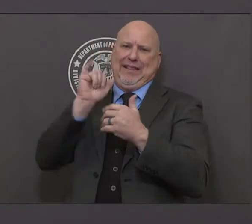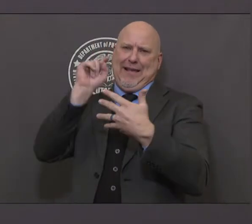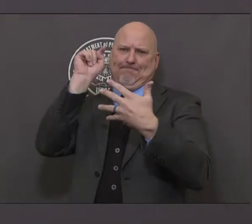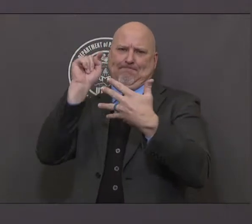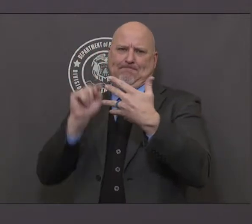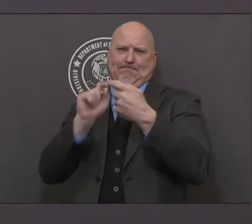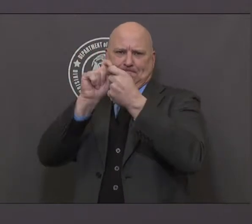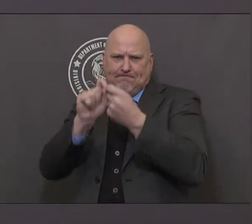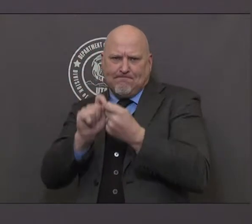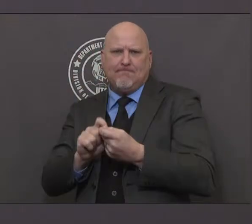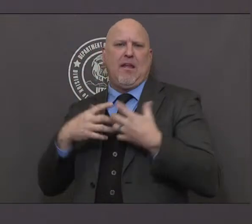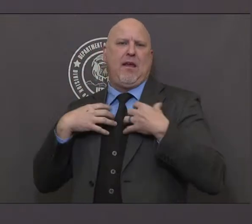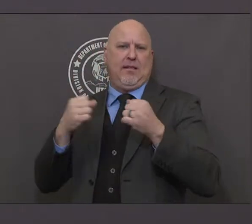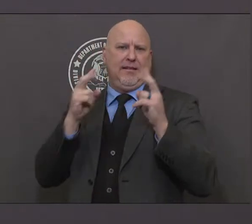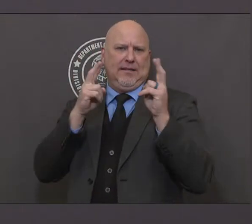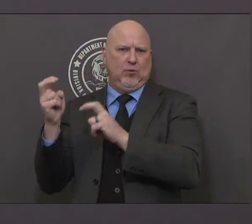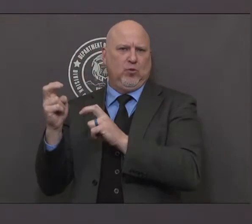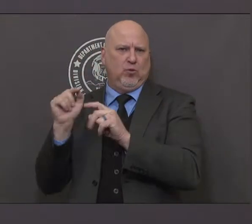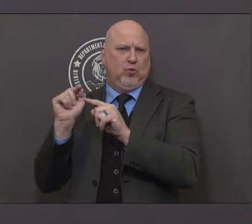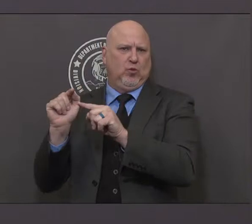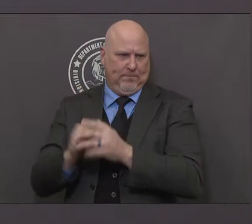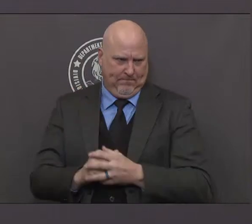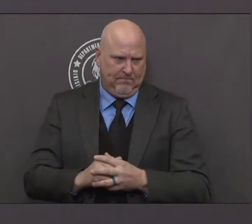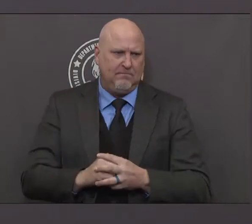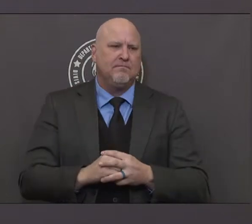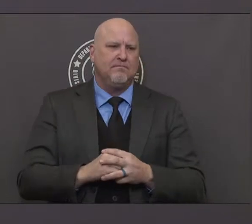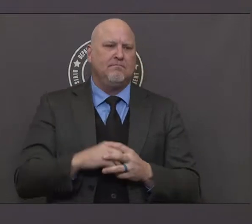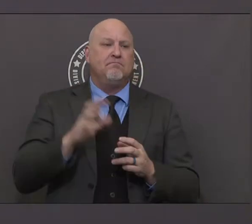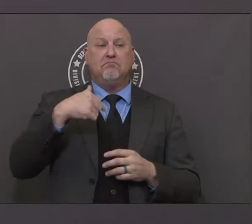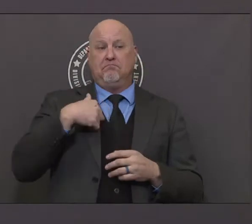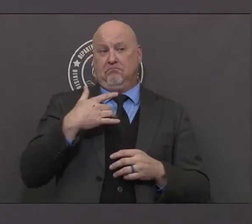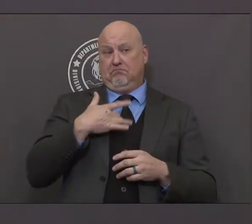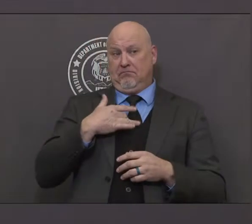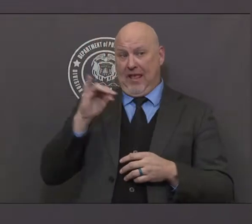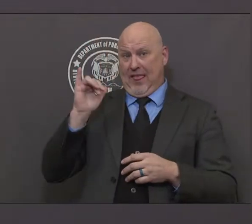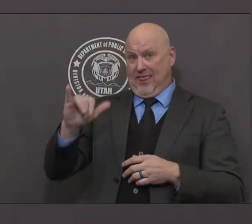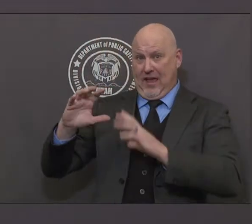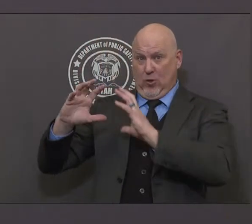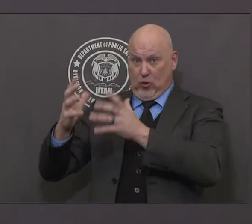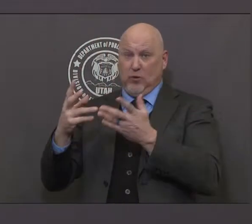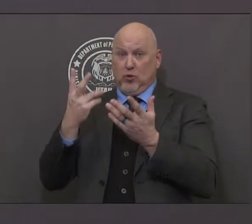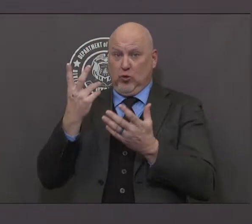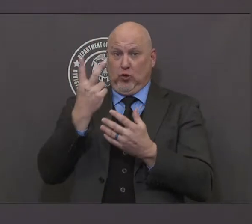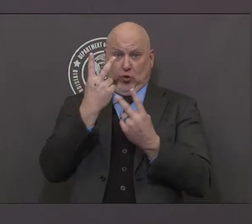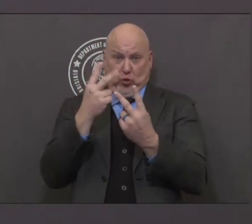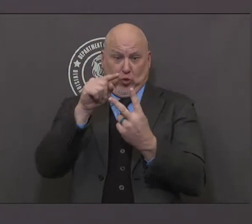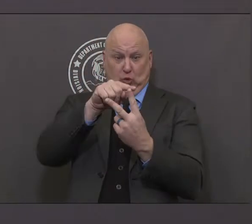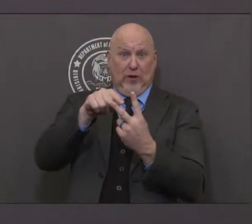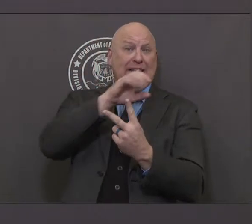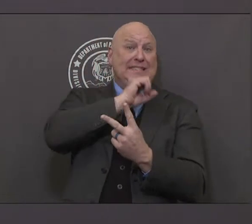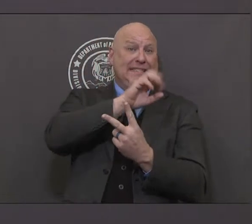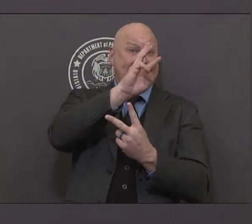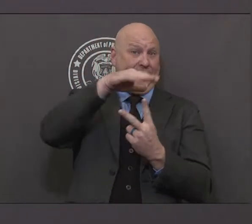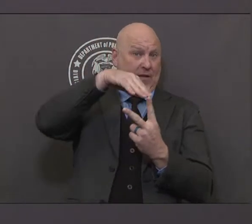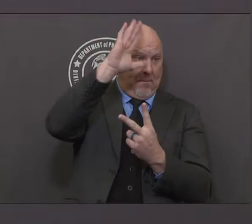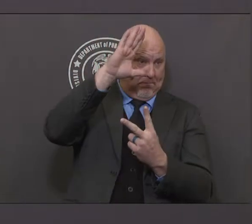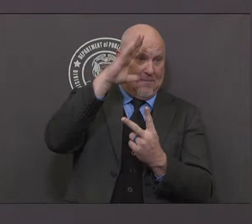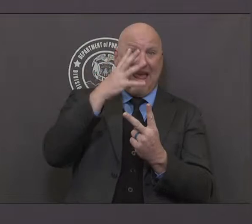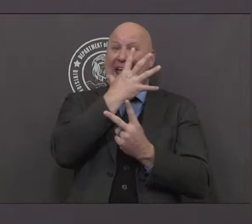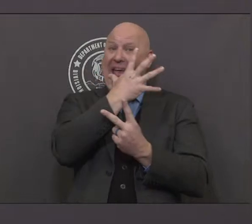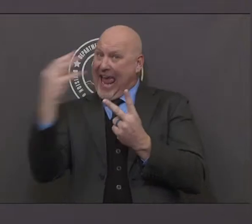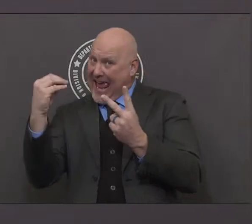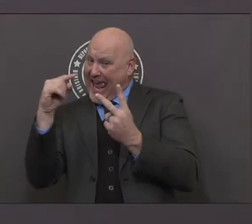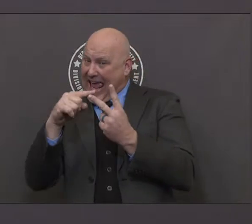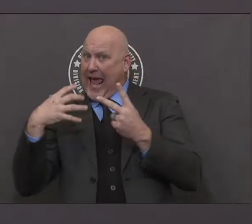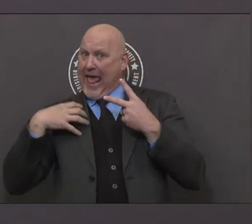next comorbidities. That means that by, through March and through April, everyone that's at high risk or moderate risk